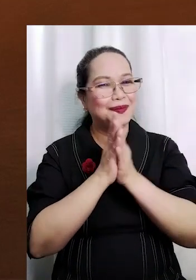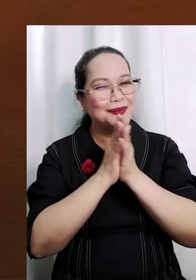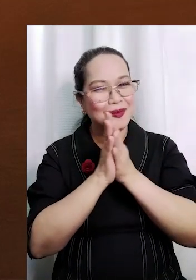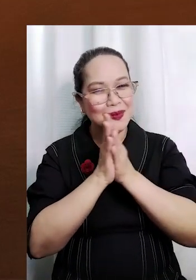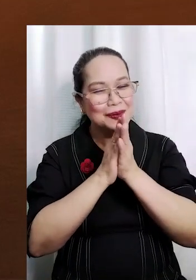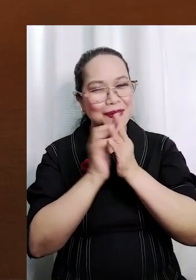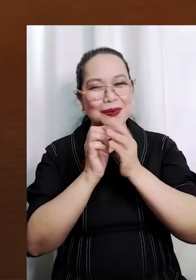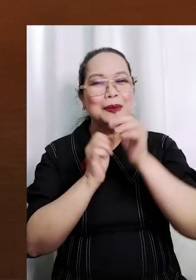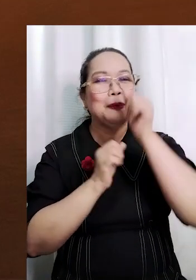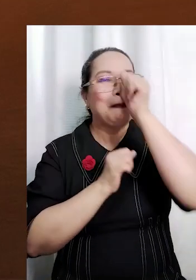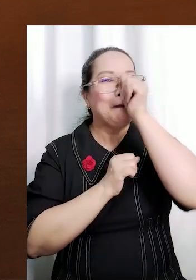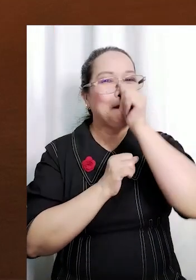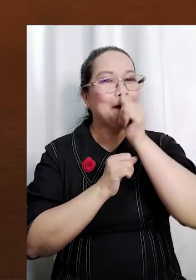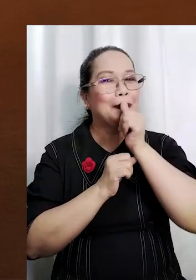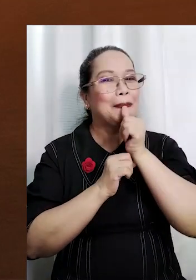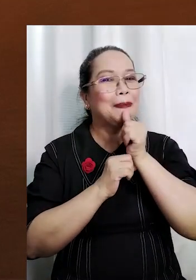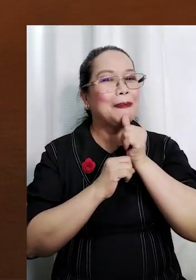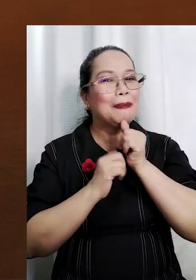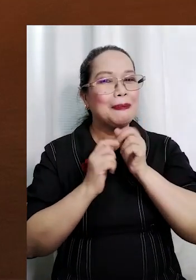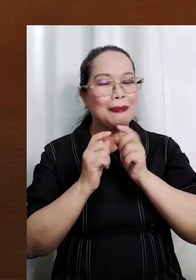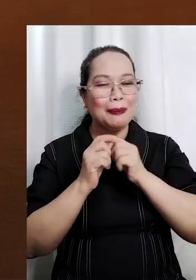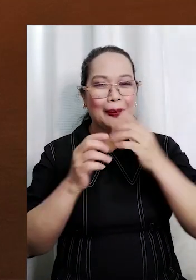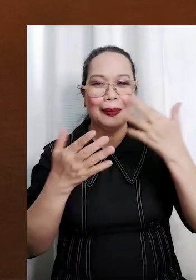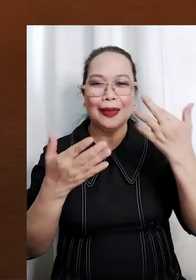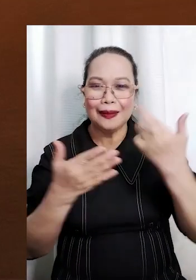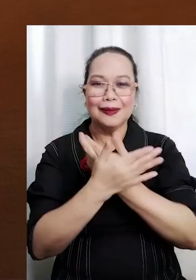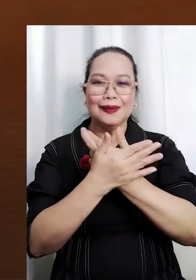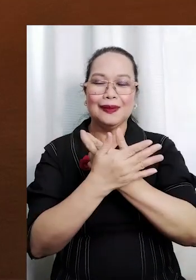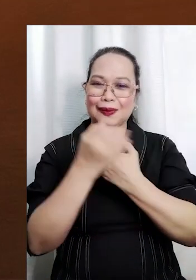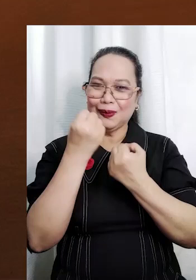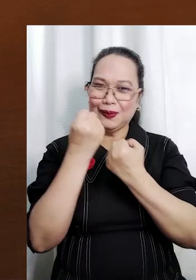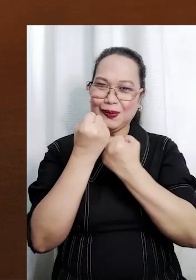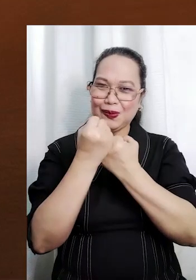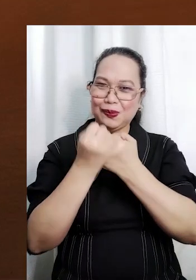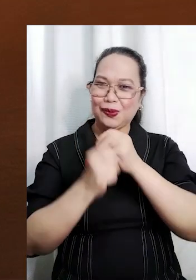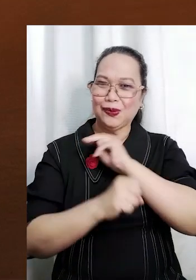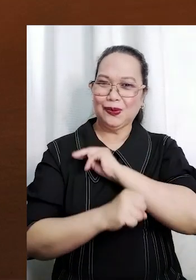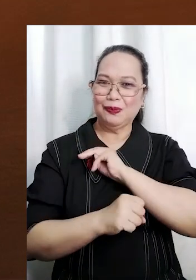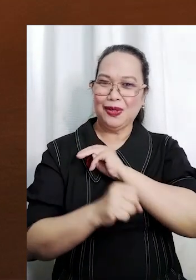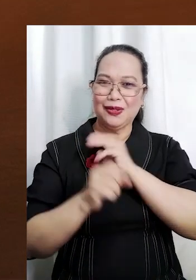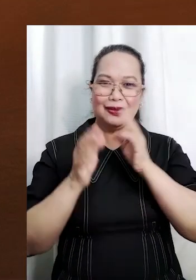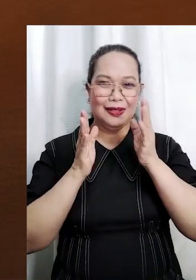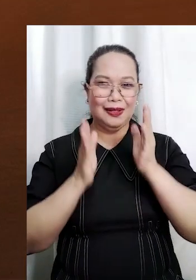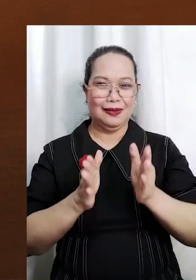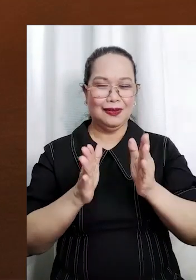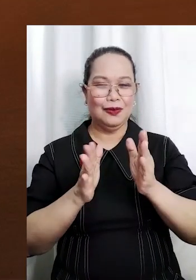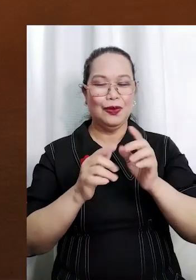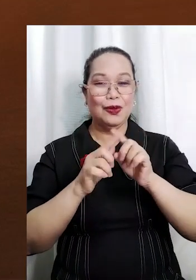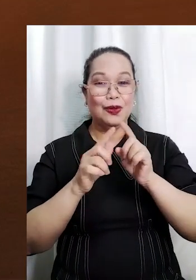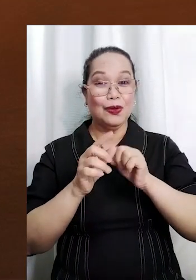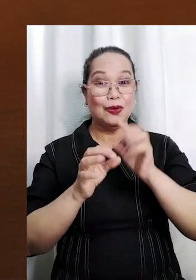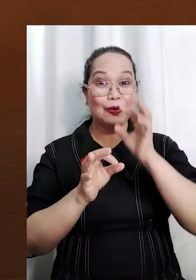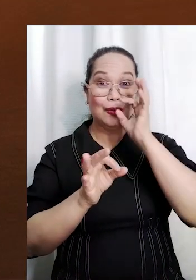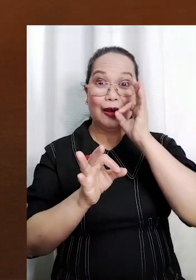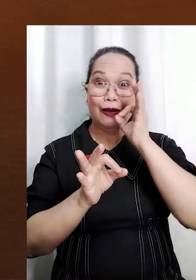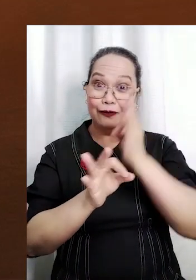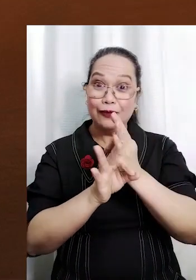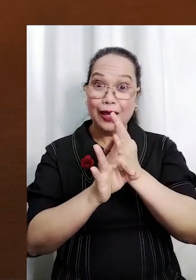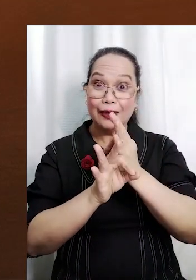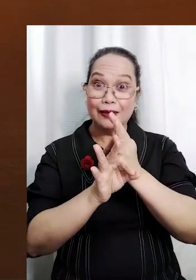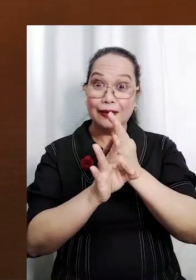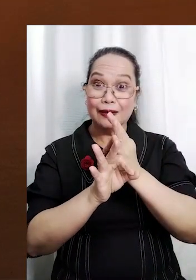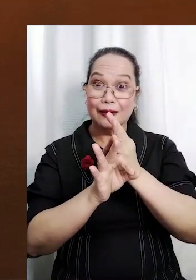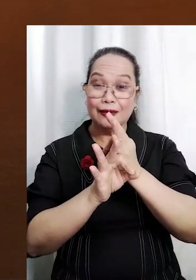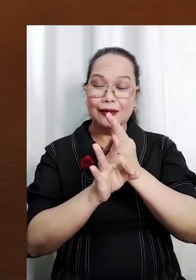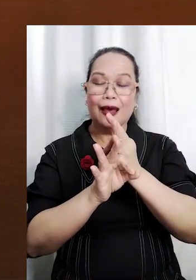gospel truth. And renew commitment to support missionaries through our Missions Faith Promise Fund.